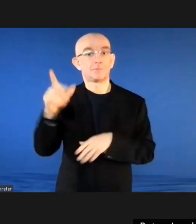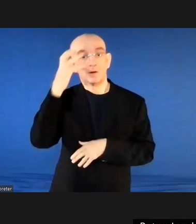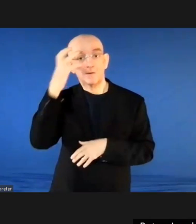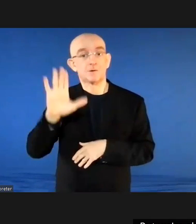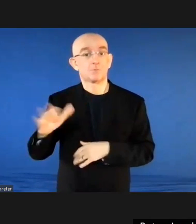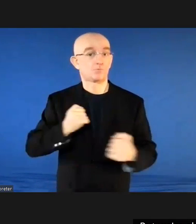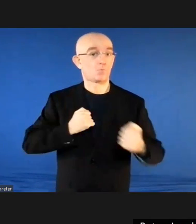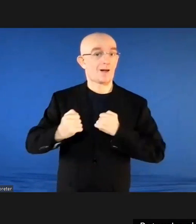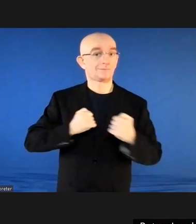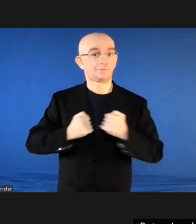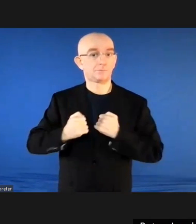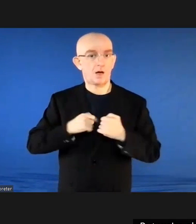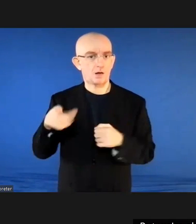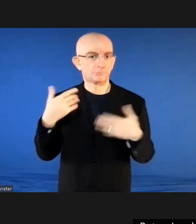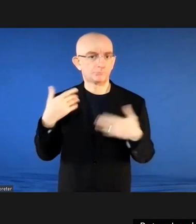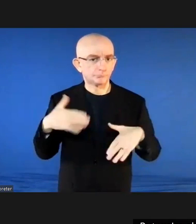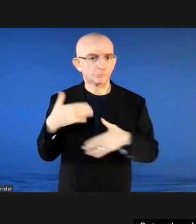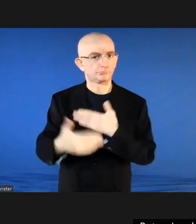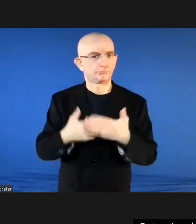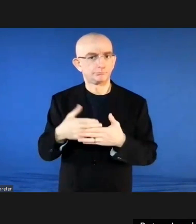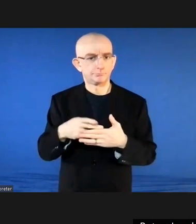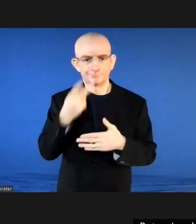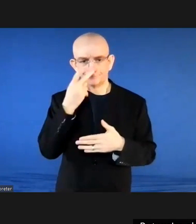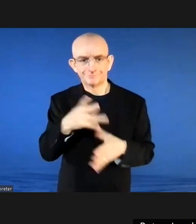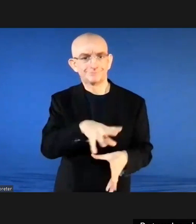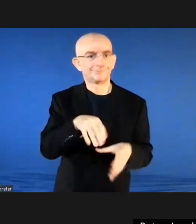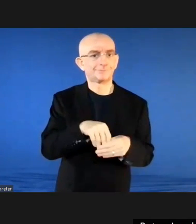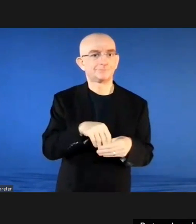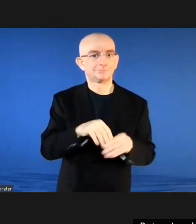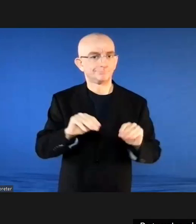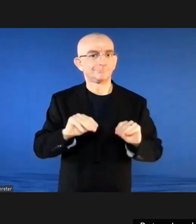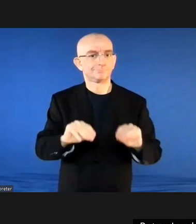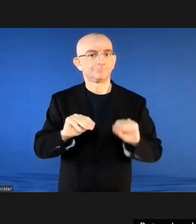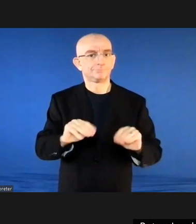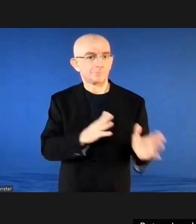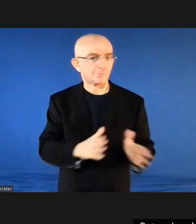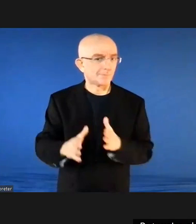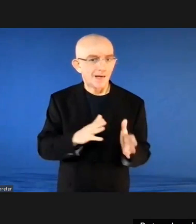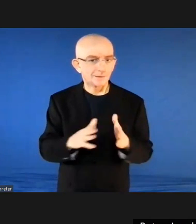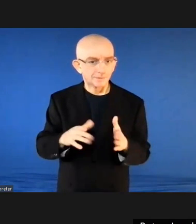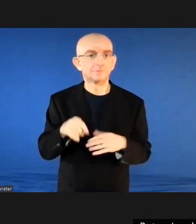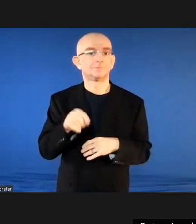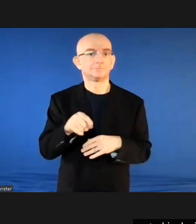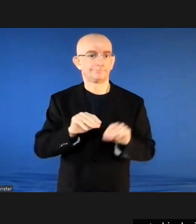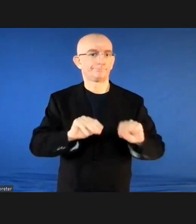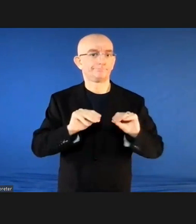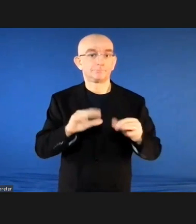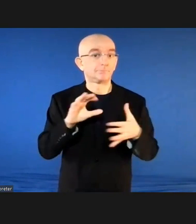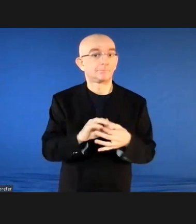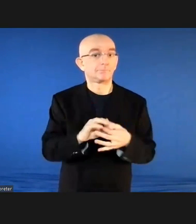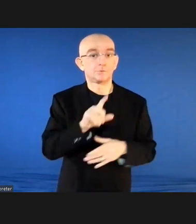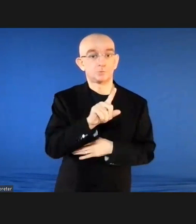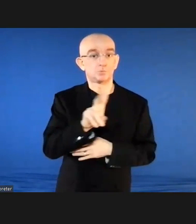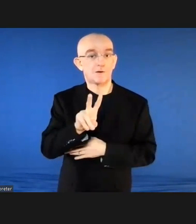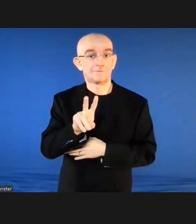12,000 teachers on inclusion, which is one for each school in Rwanda. And they are also taking a